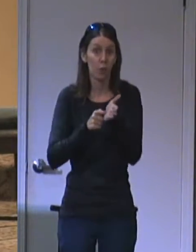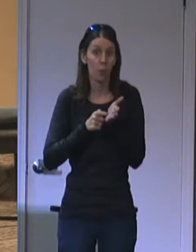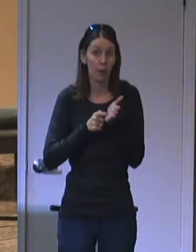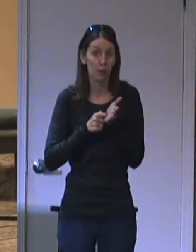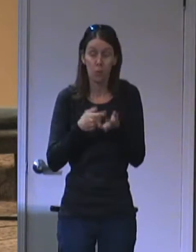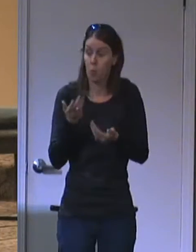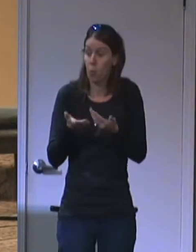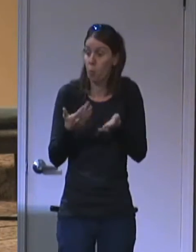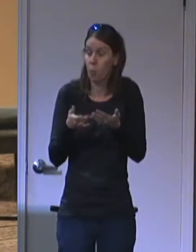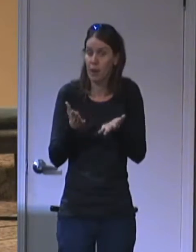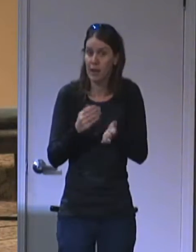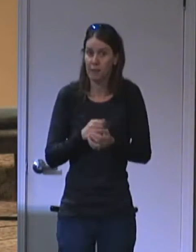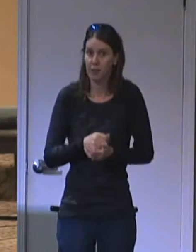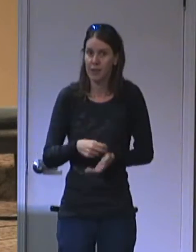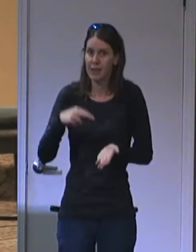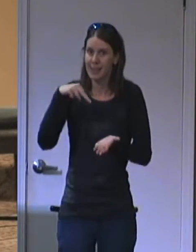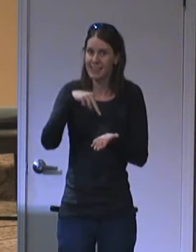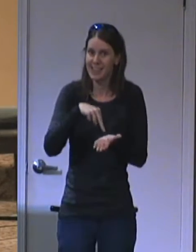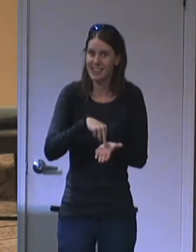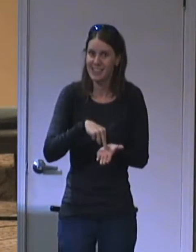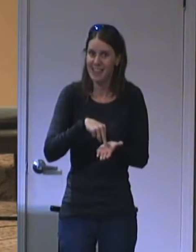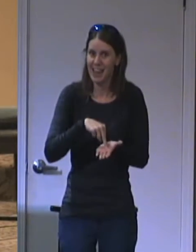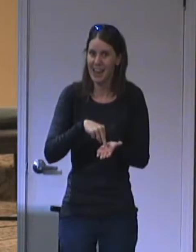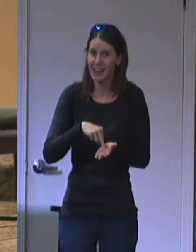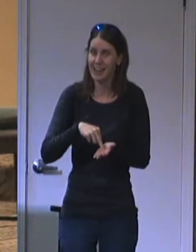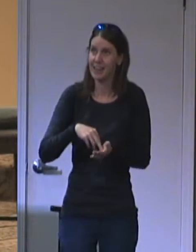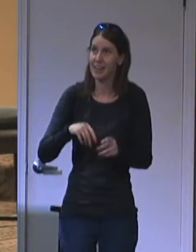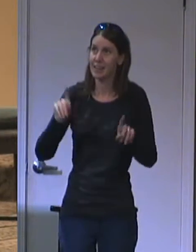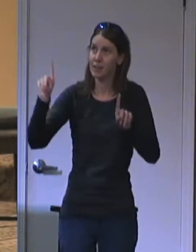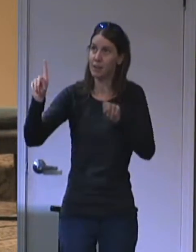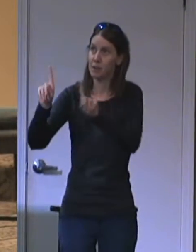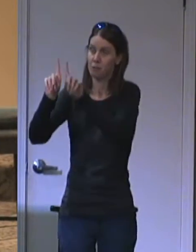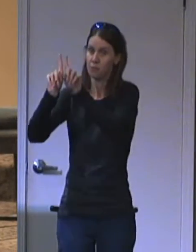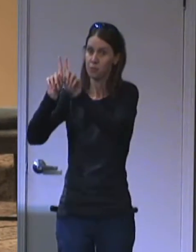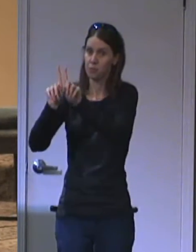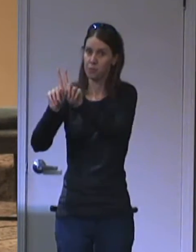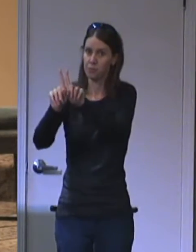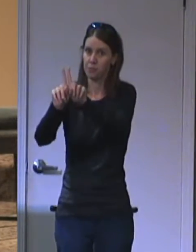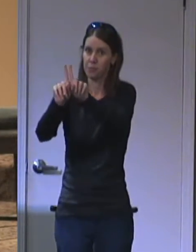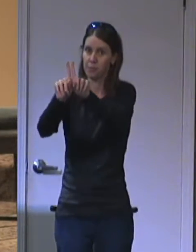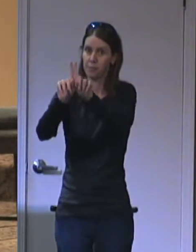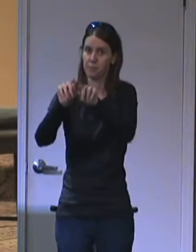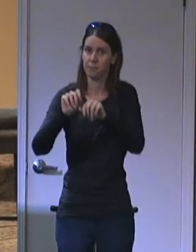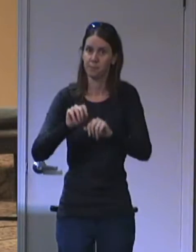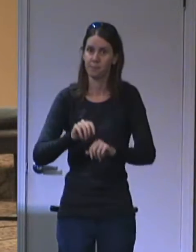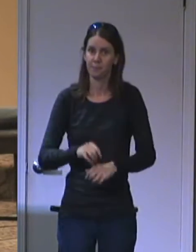takes to stay in step with the Lord.